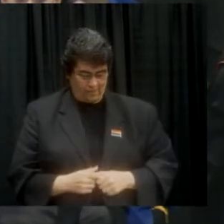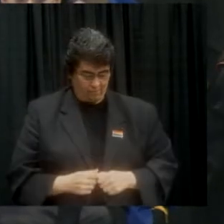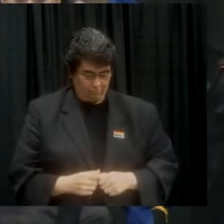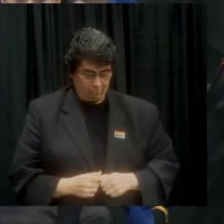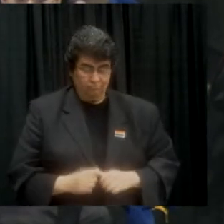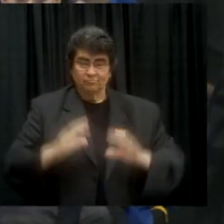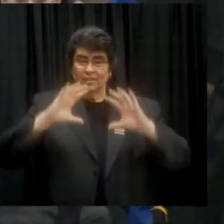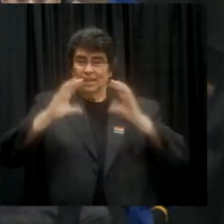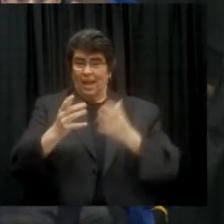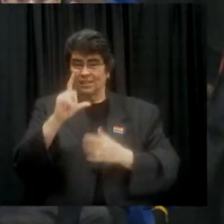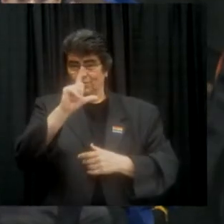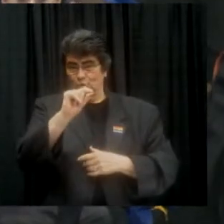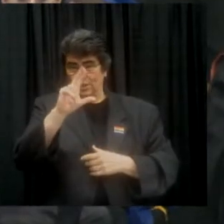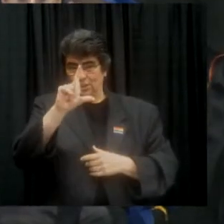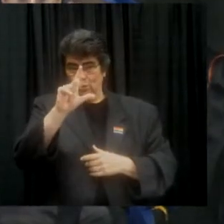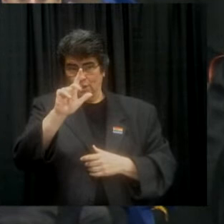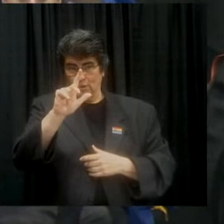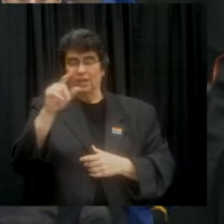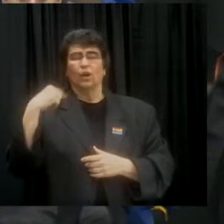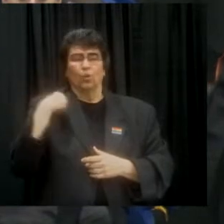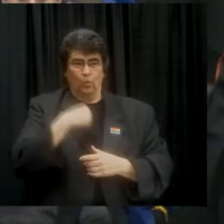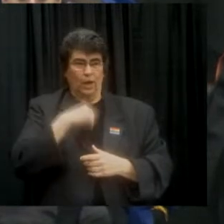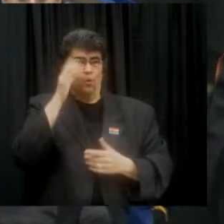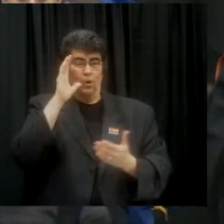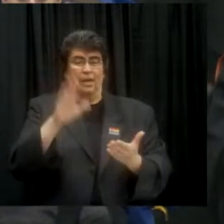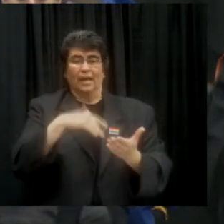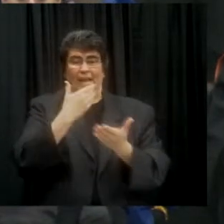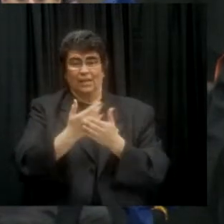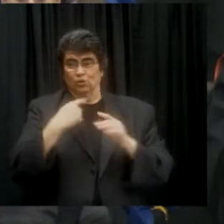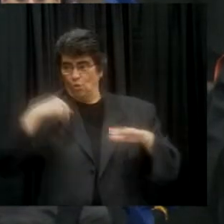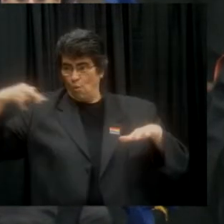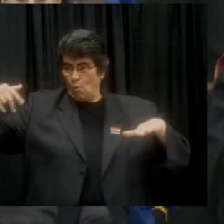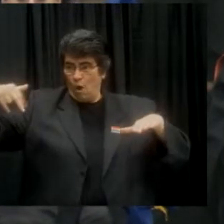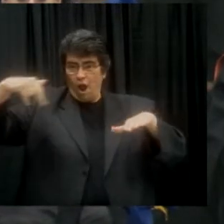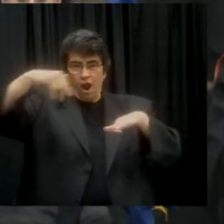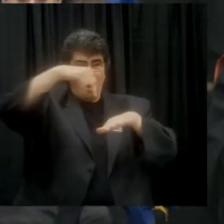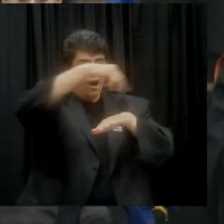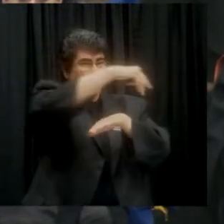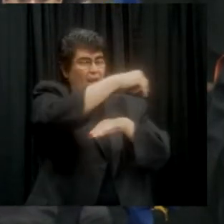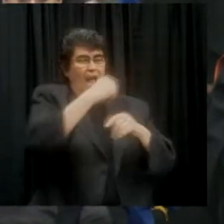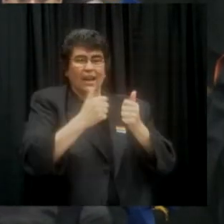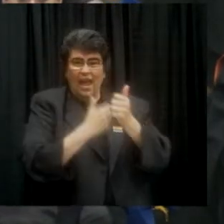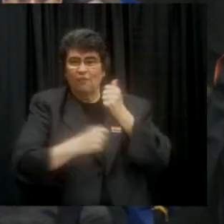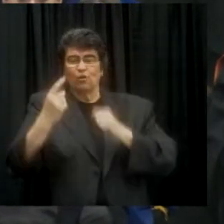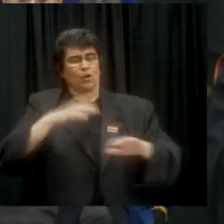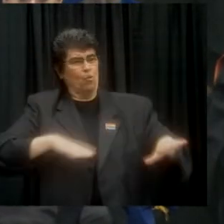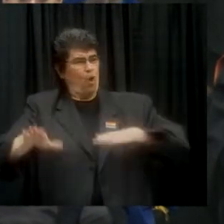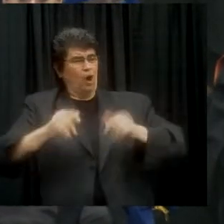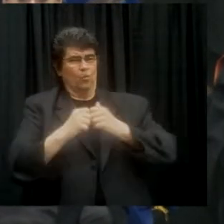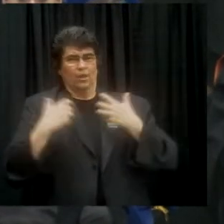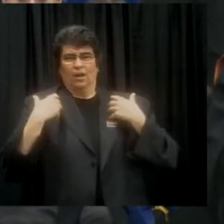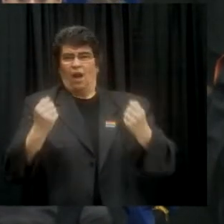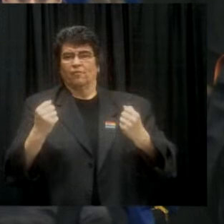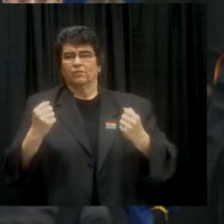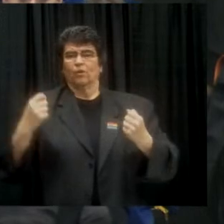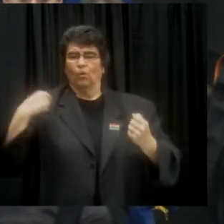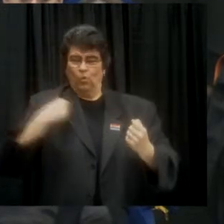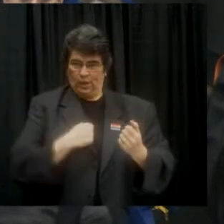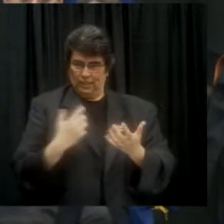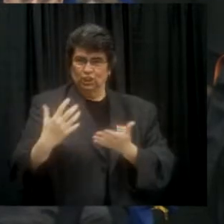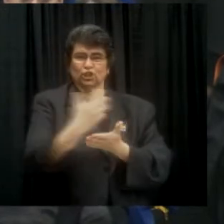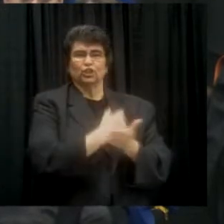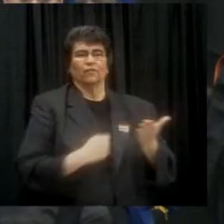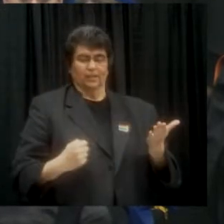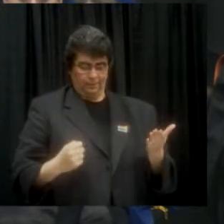of 2023, we will get to walk this stage and everyone walk with confidence, for we deserve